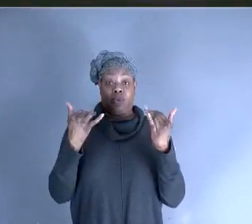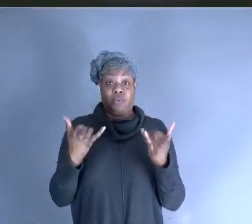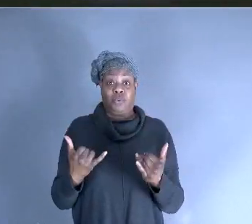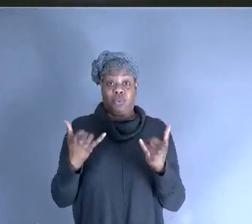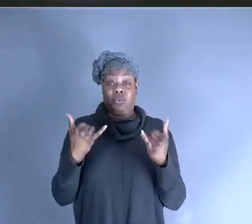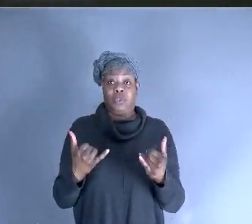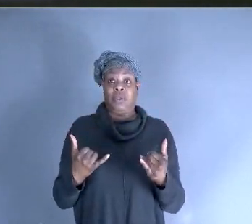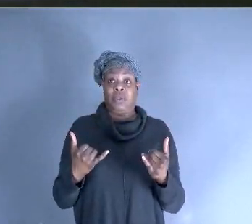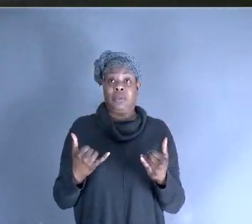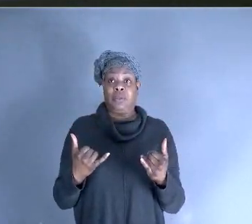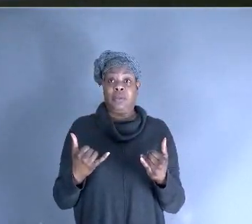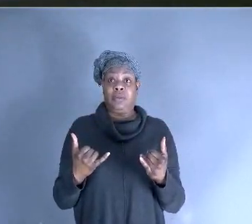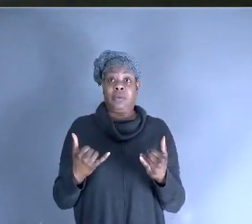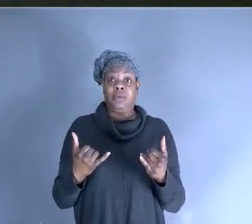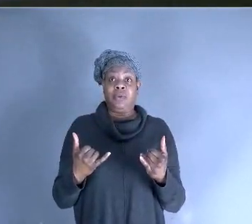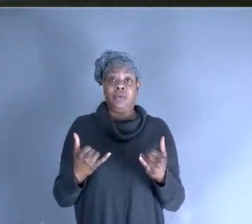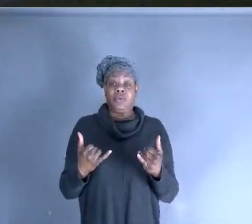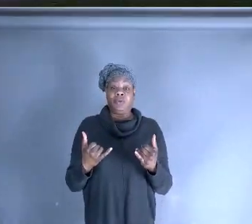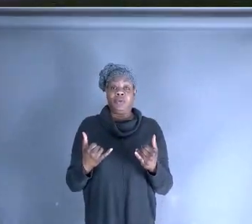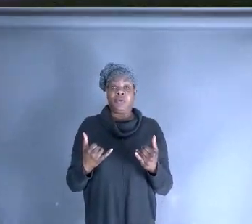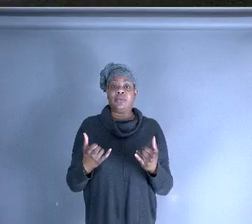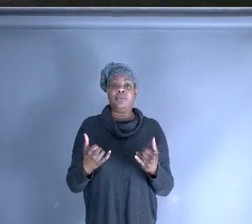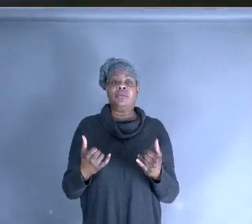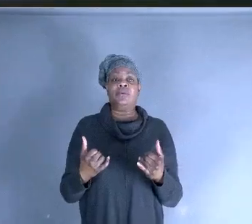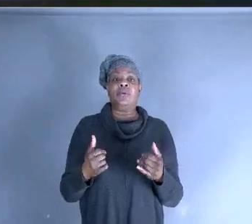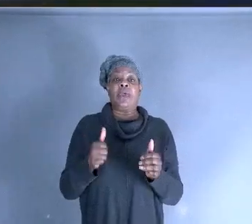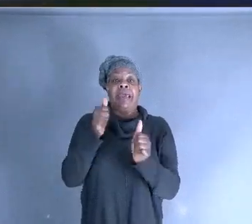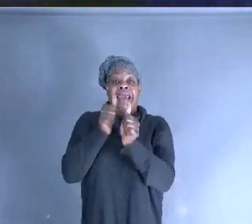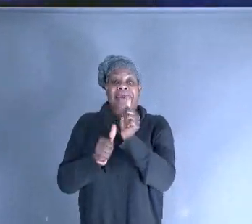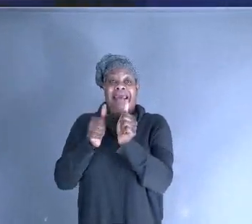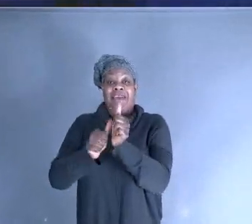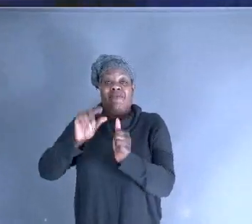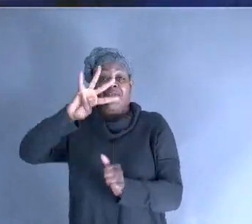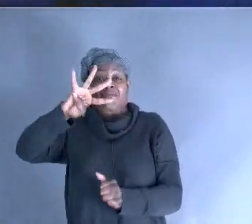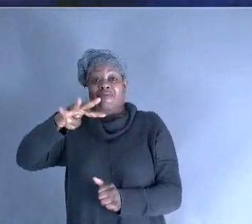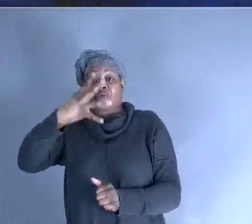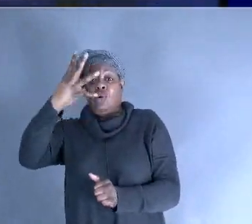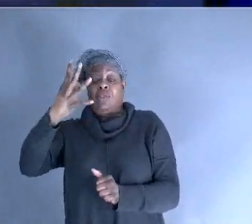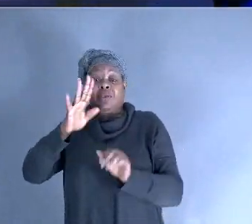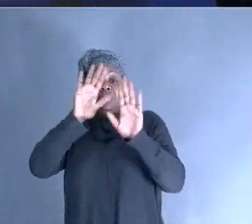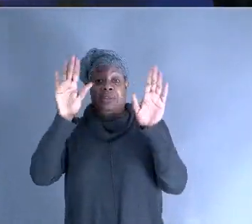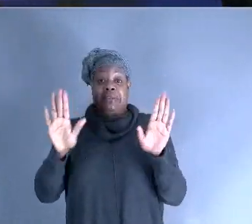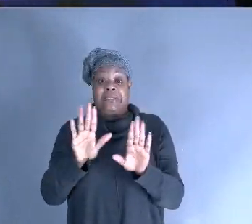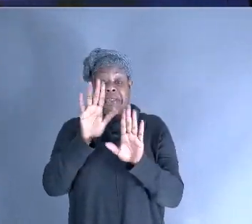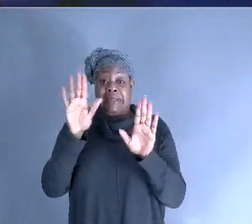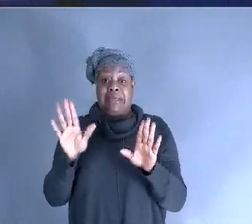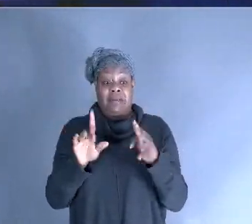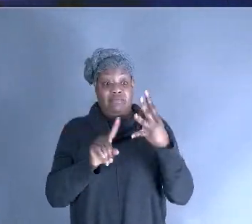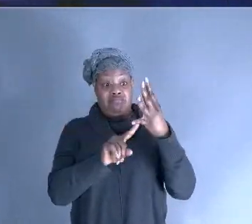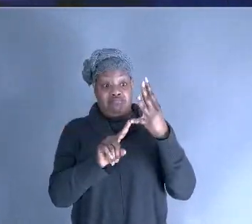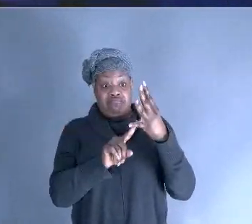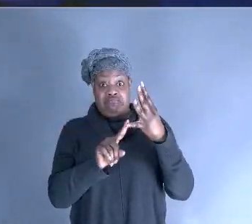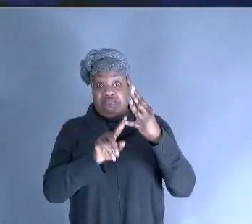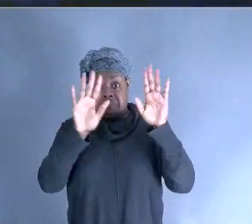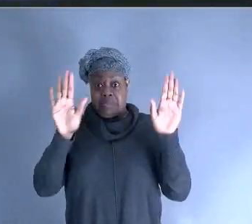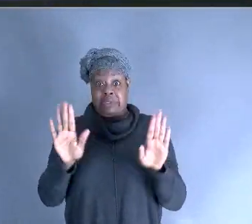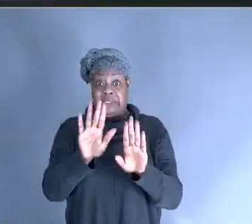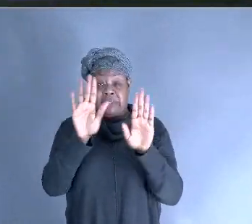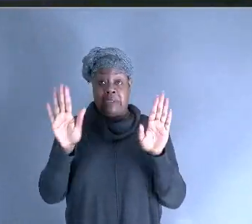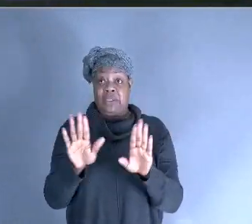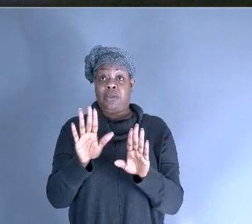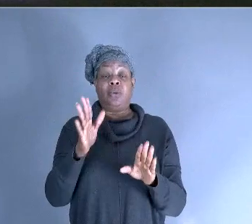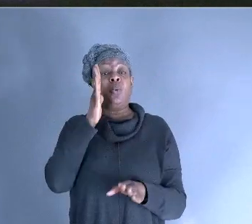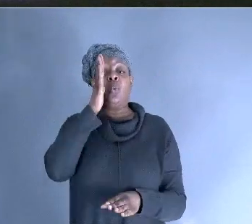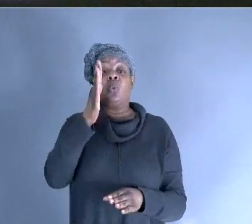have every fourth Sunday of this year, every fourth Sunday of the year, we are